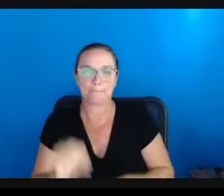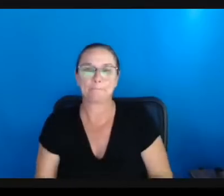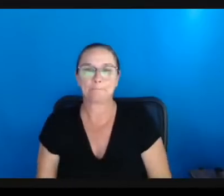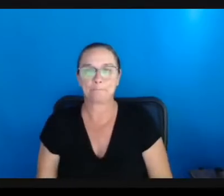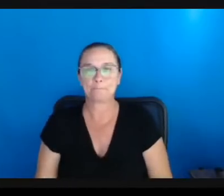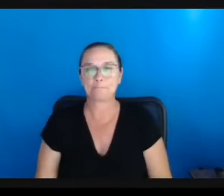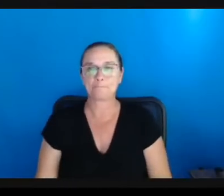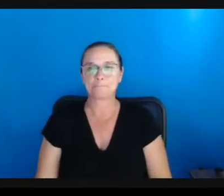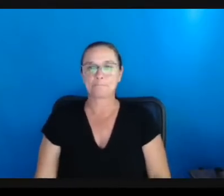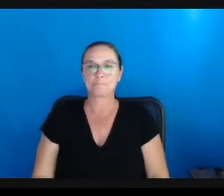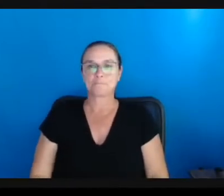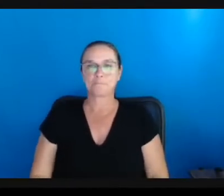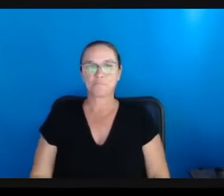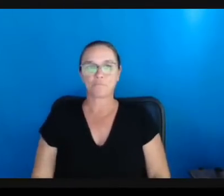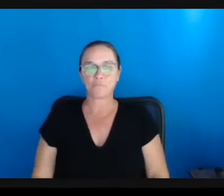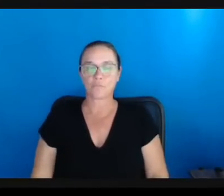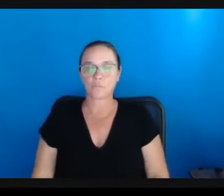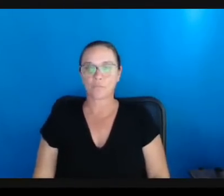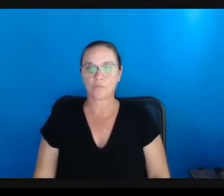So that was the